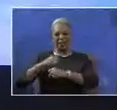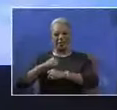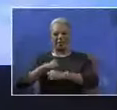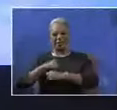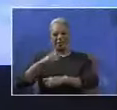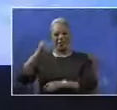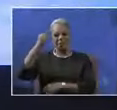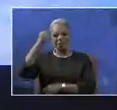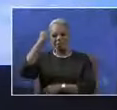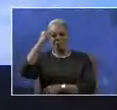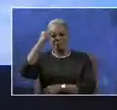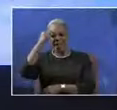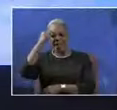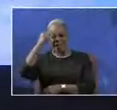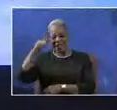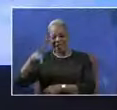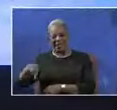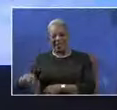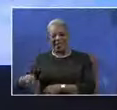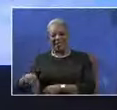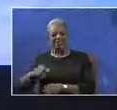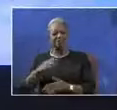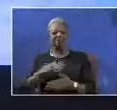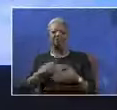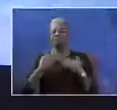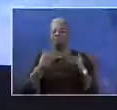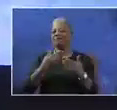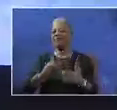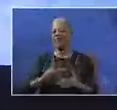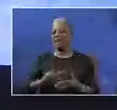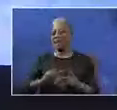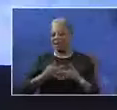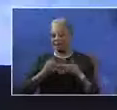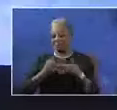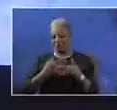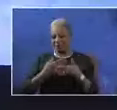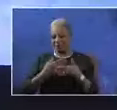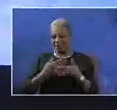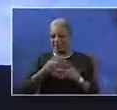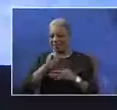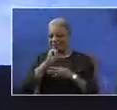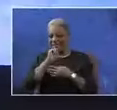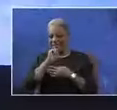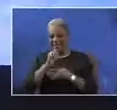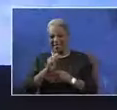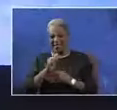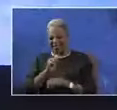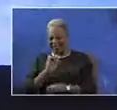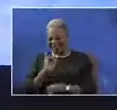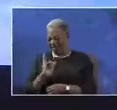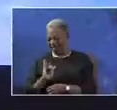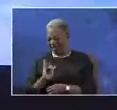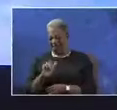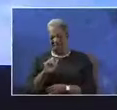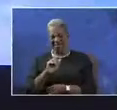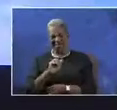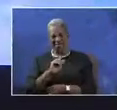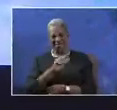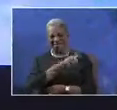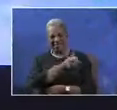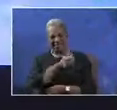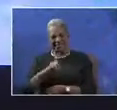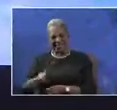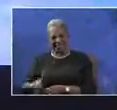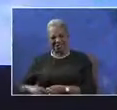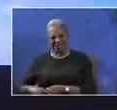militarism. And he's delighting. Now, that's not the old David. The old David did not